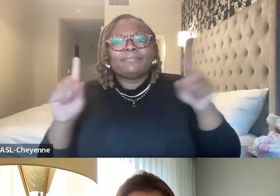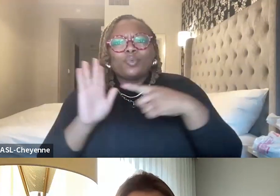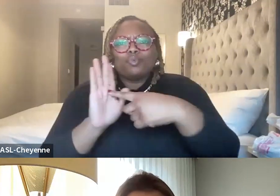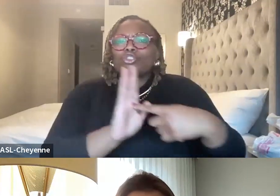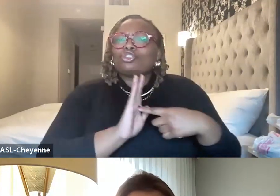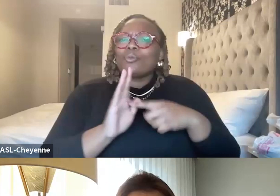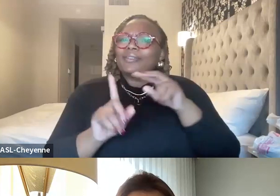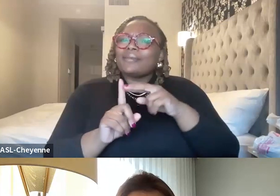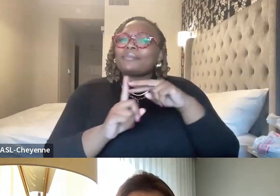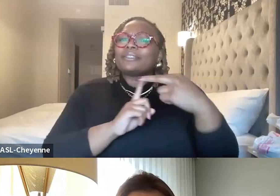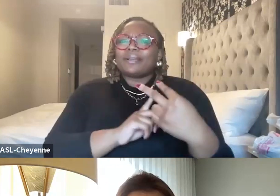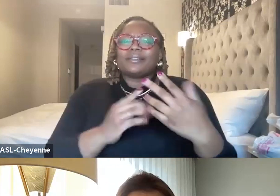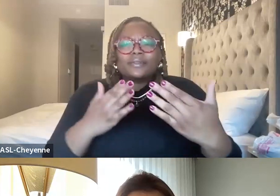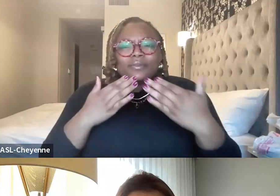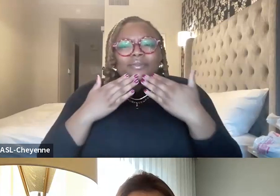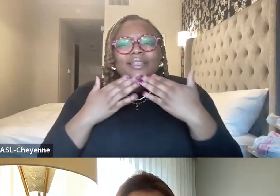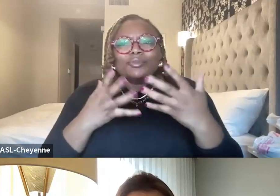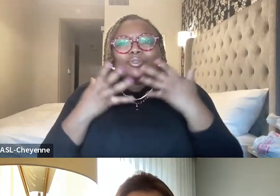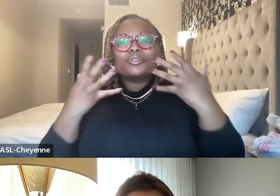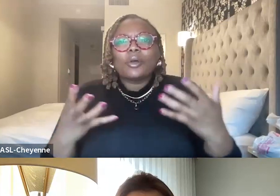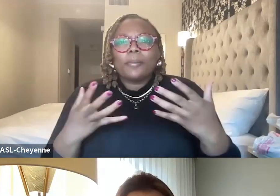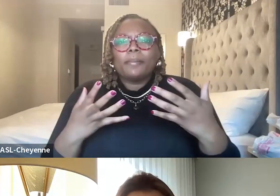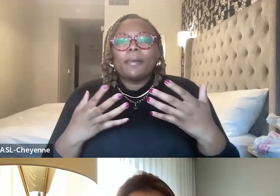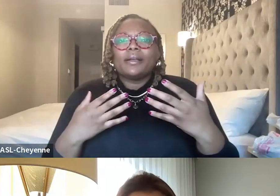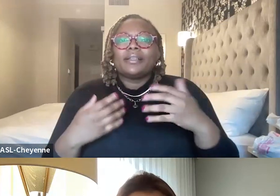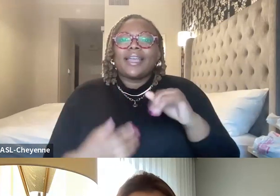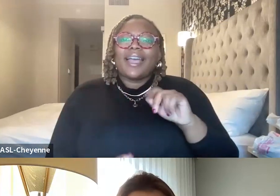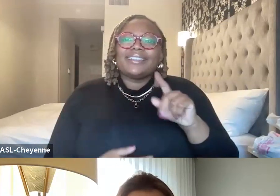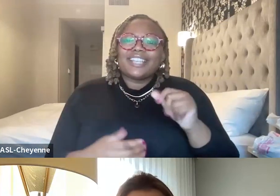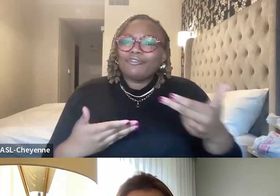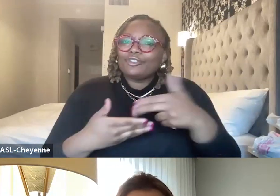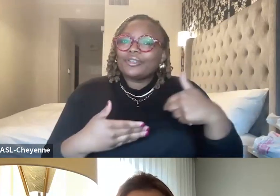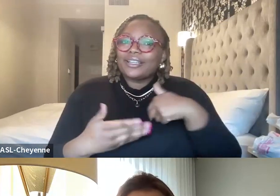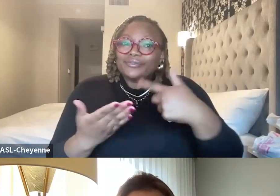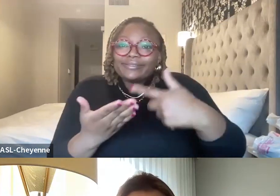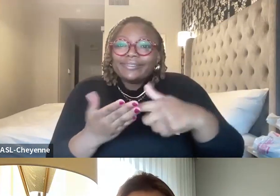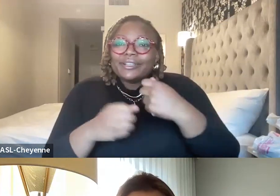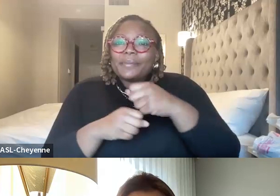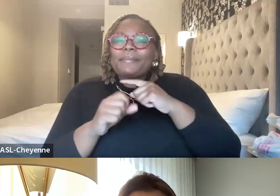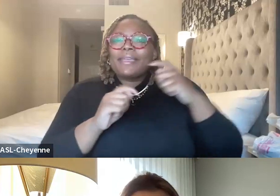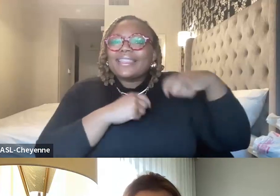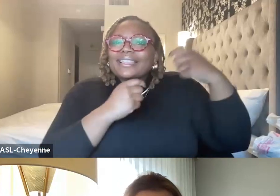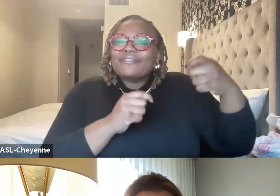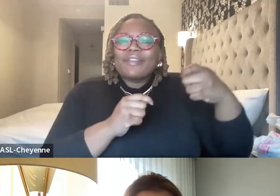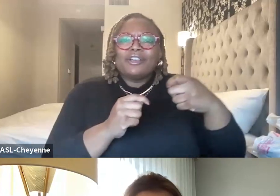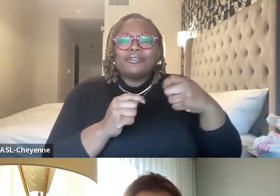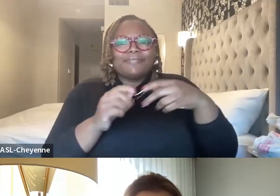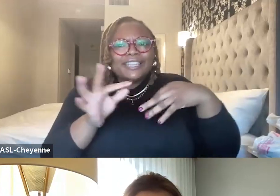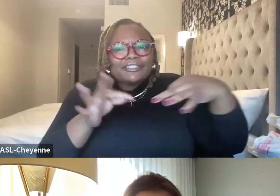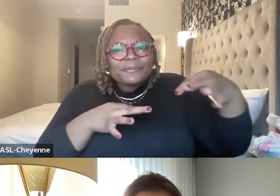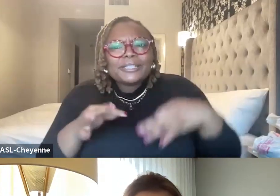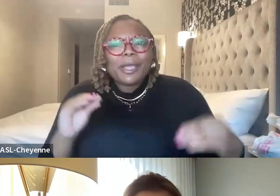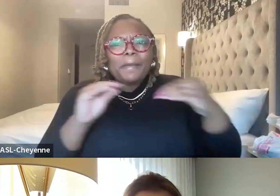And so we want to thank you so much on behalf of IDA for joining us for this conversation, for making this film, and now for getting to tell us